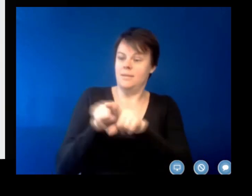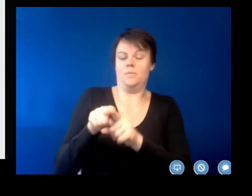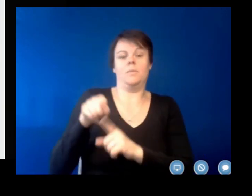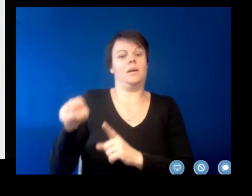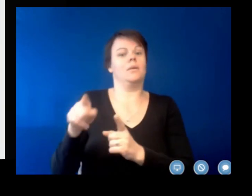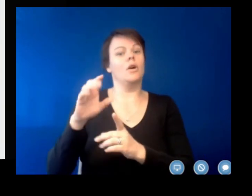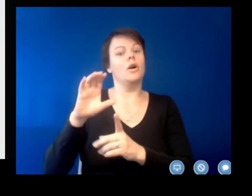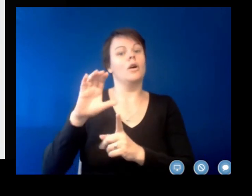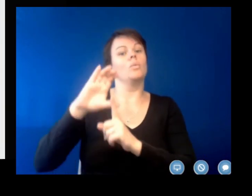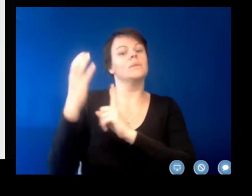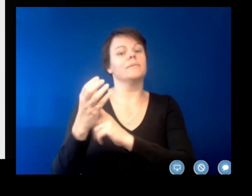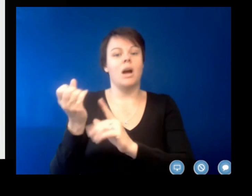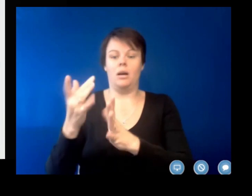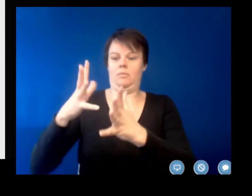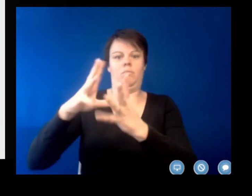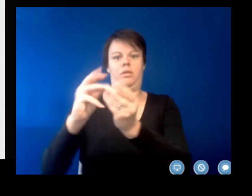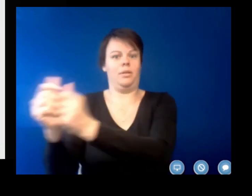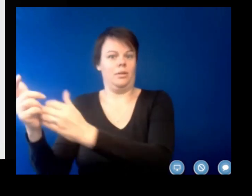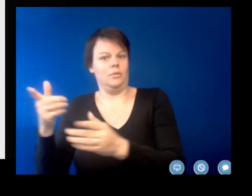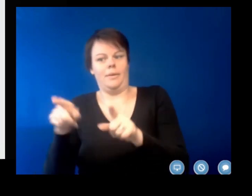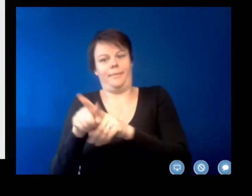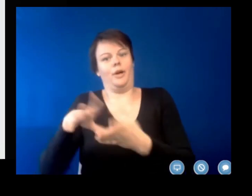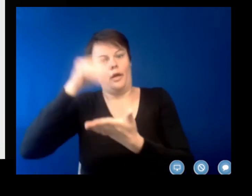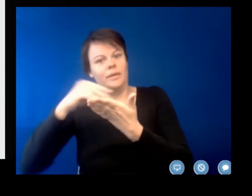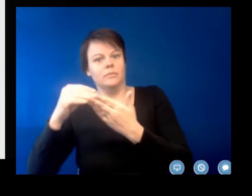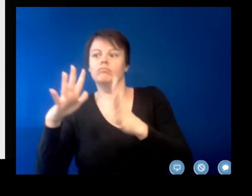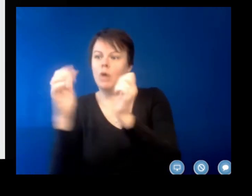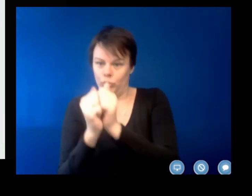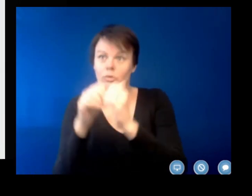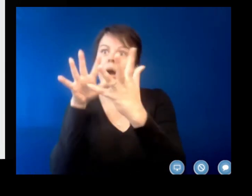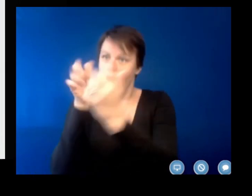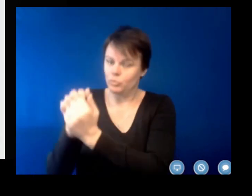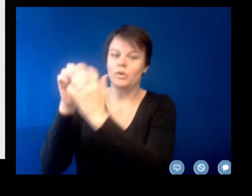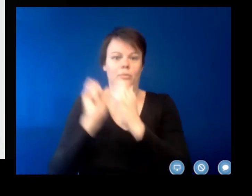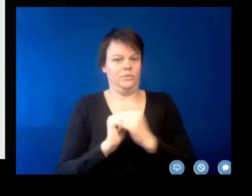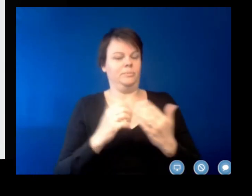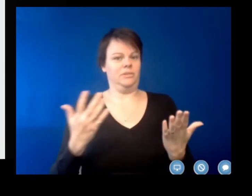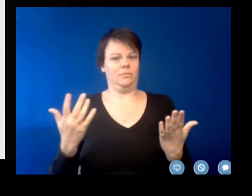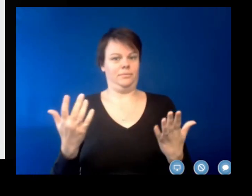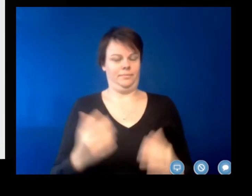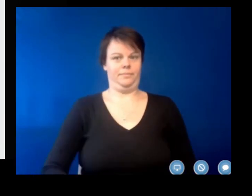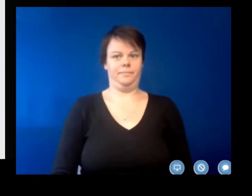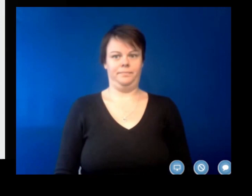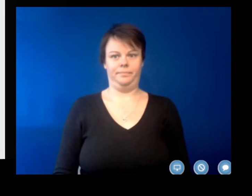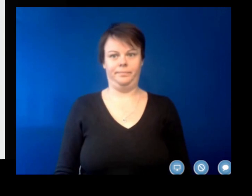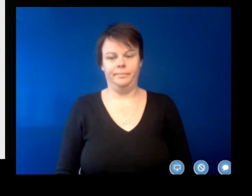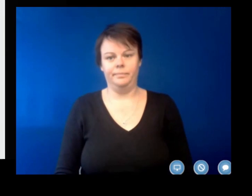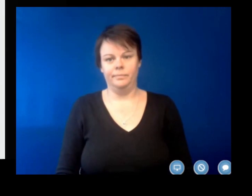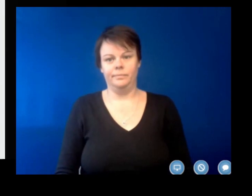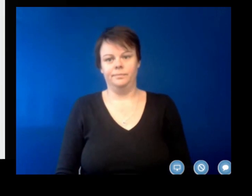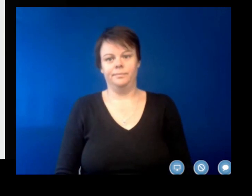This makes very clear that a world social learning setting does not naturally lead to